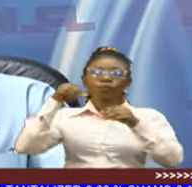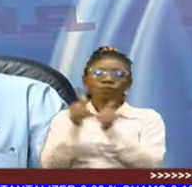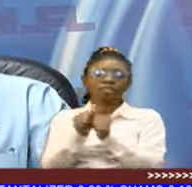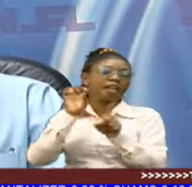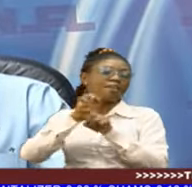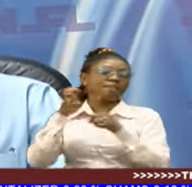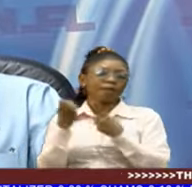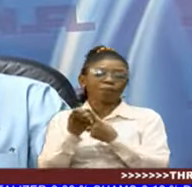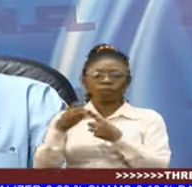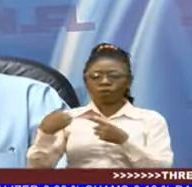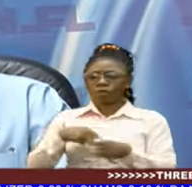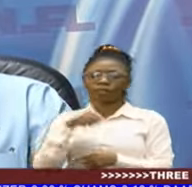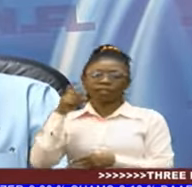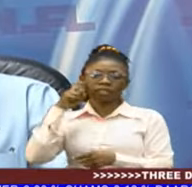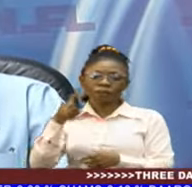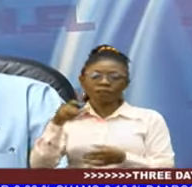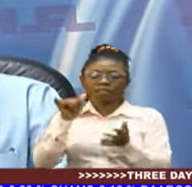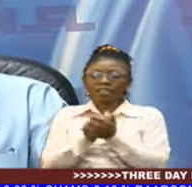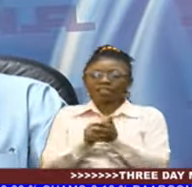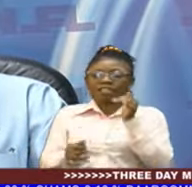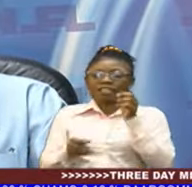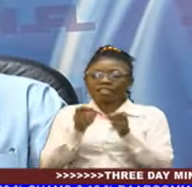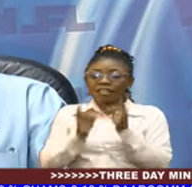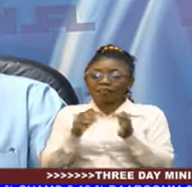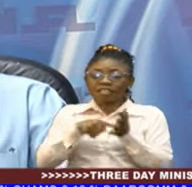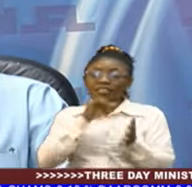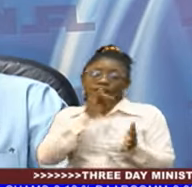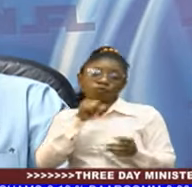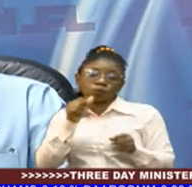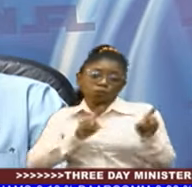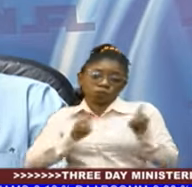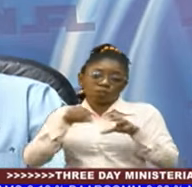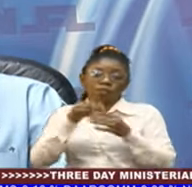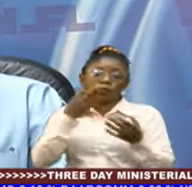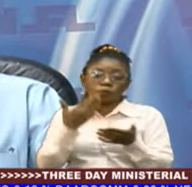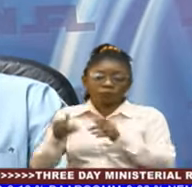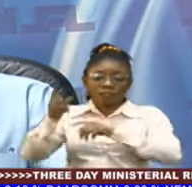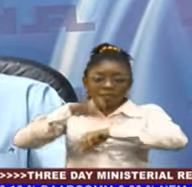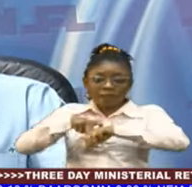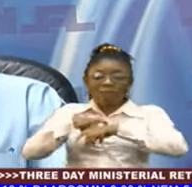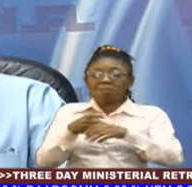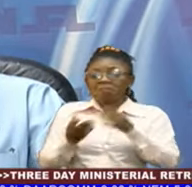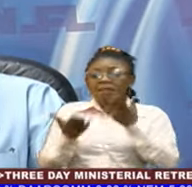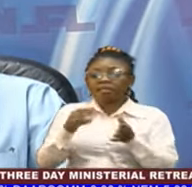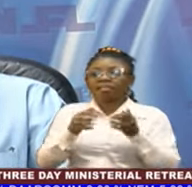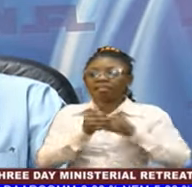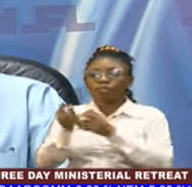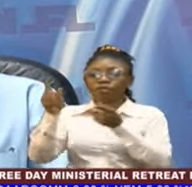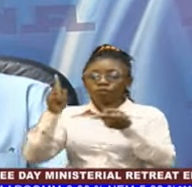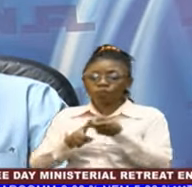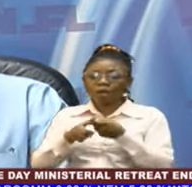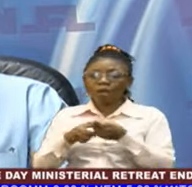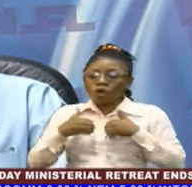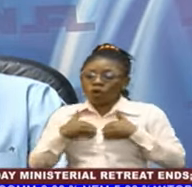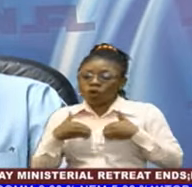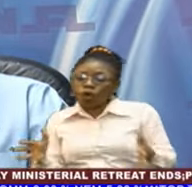we discover that if this is not done in good time, it may lead to a loss